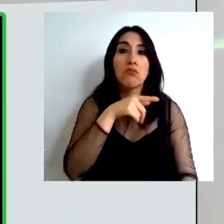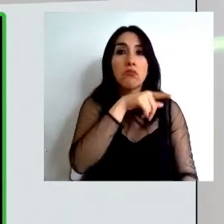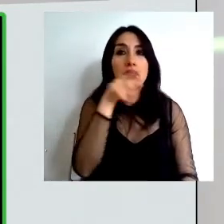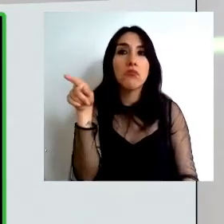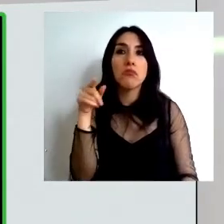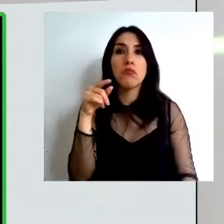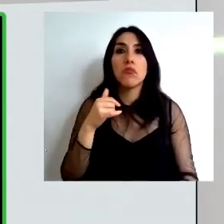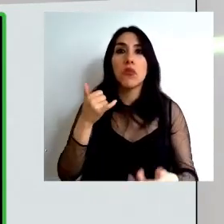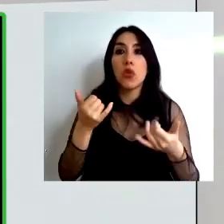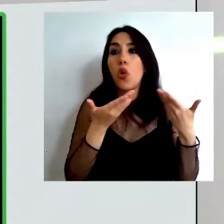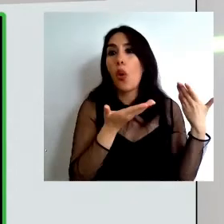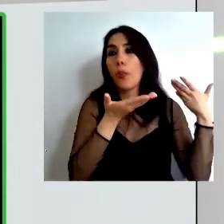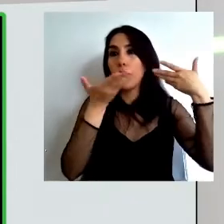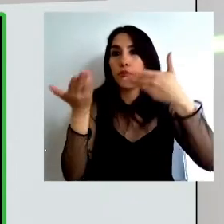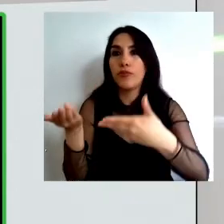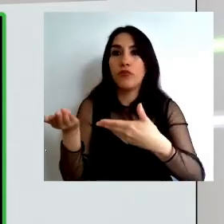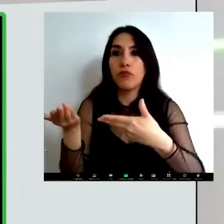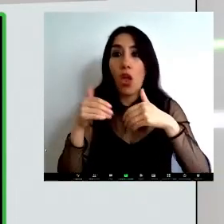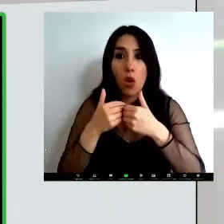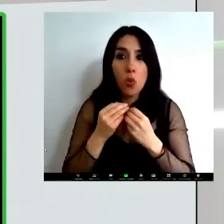using the same access code,